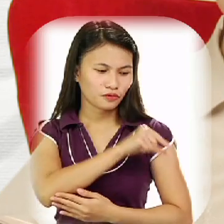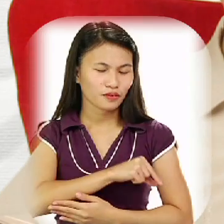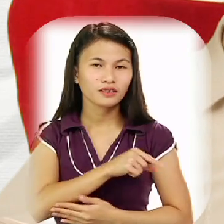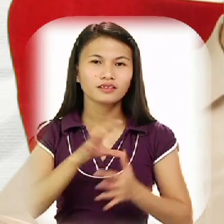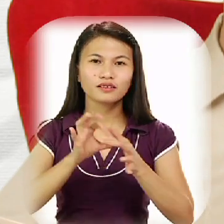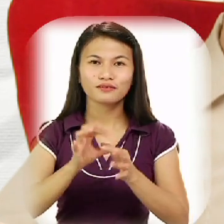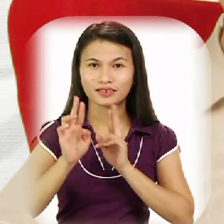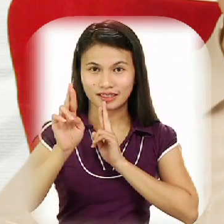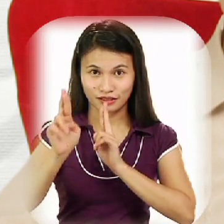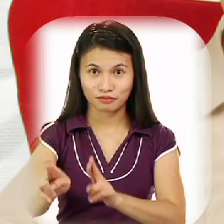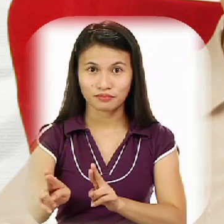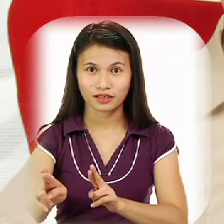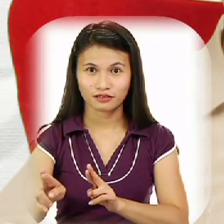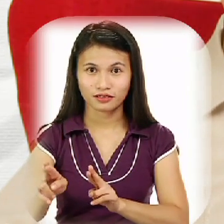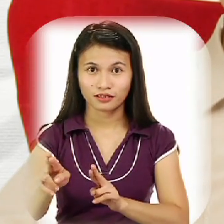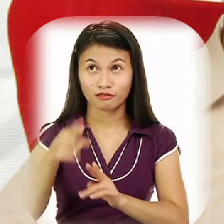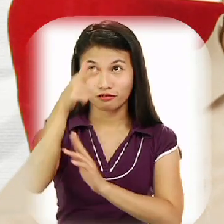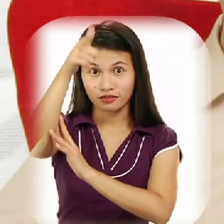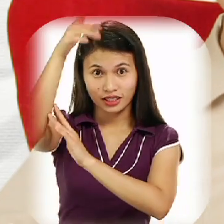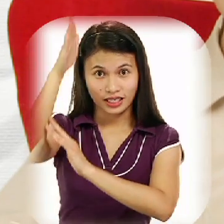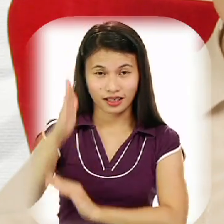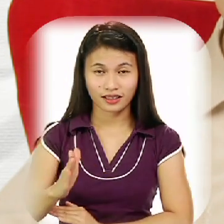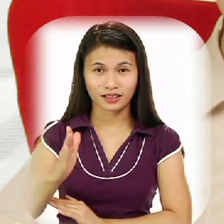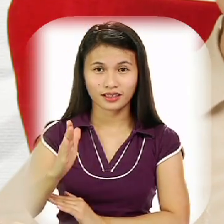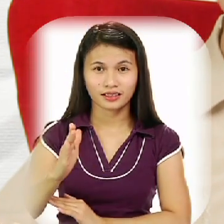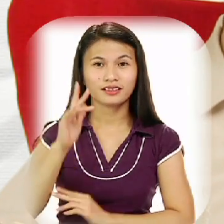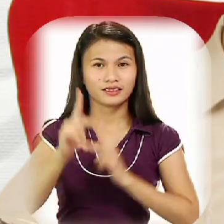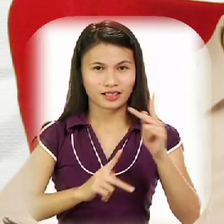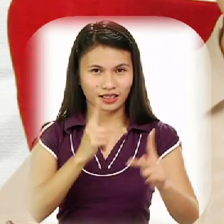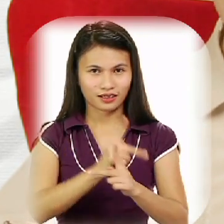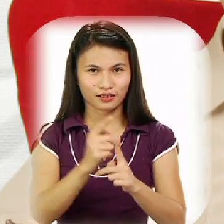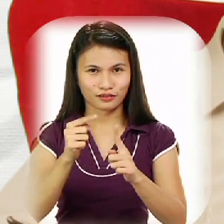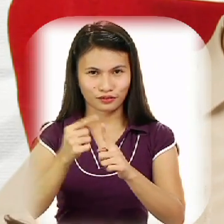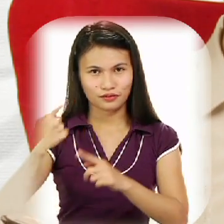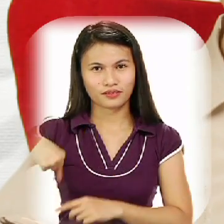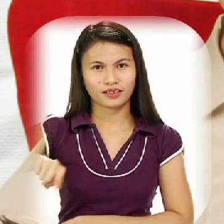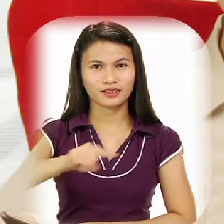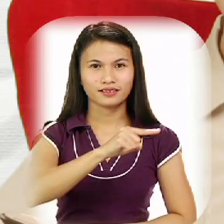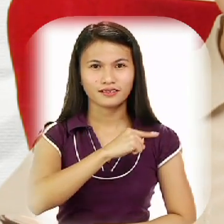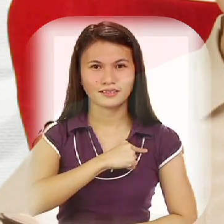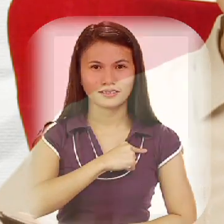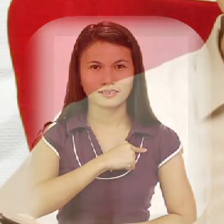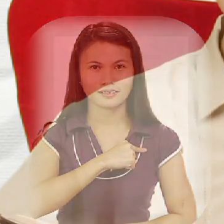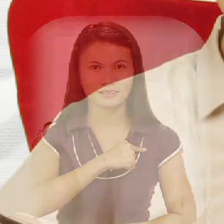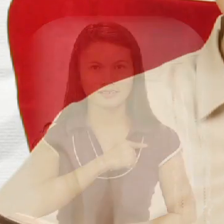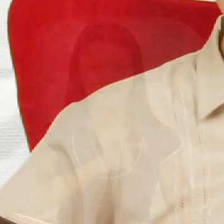quality, the quality of our response to God's graciousness to us.